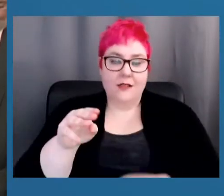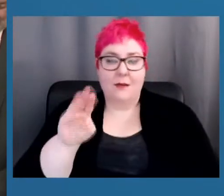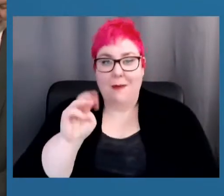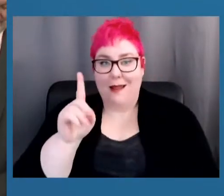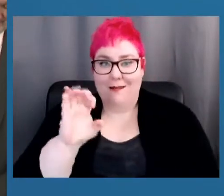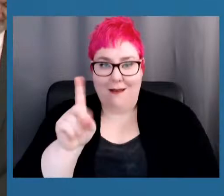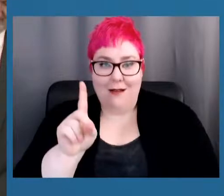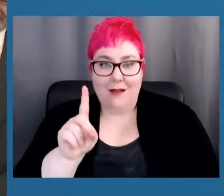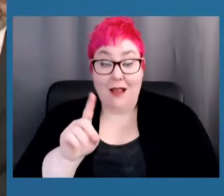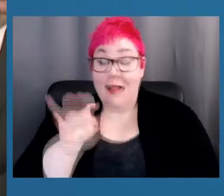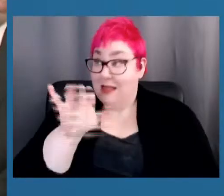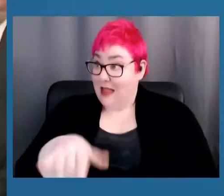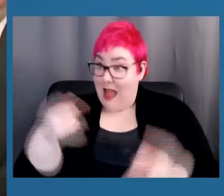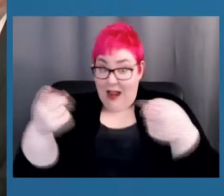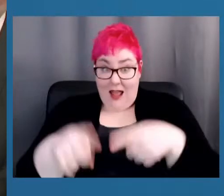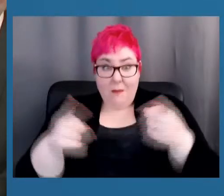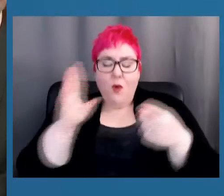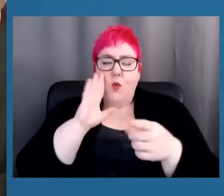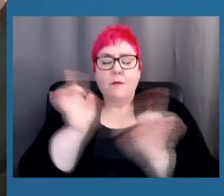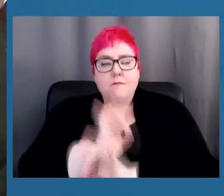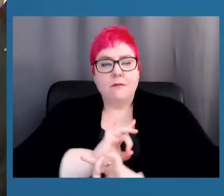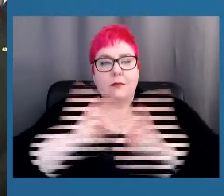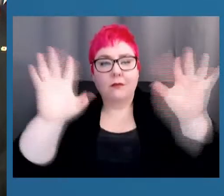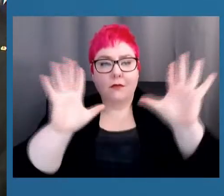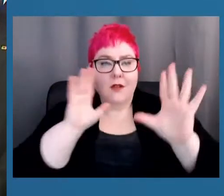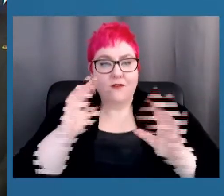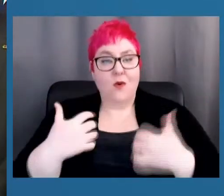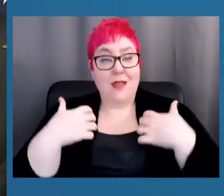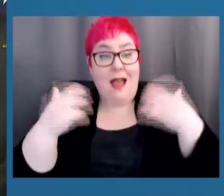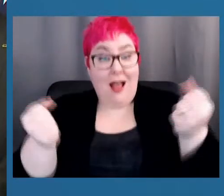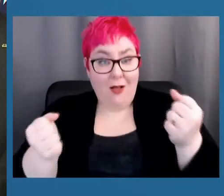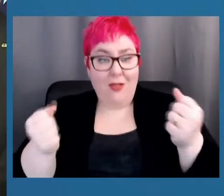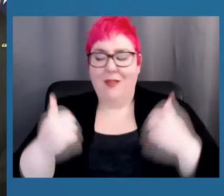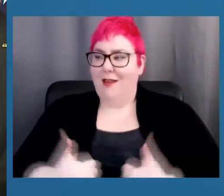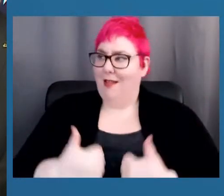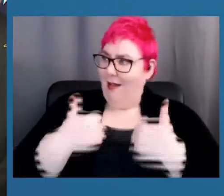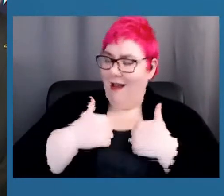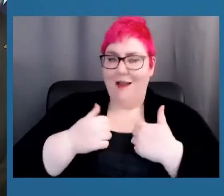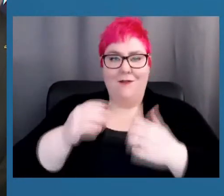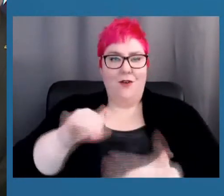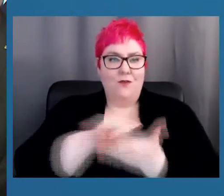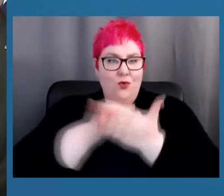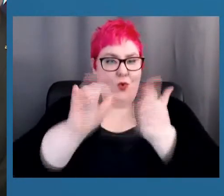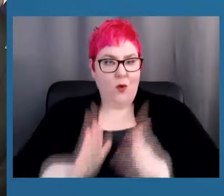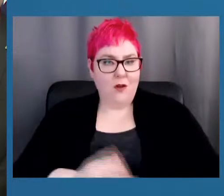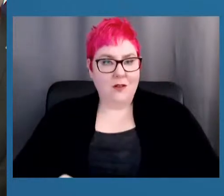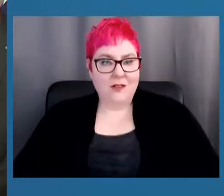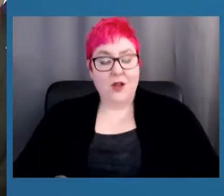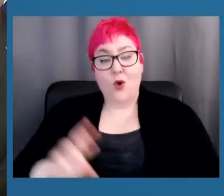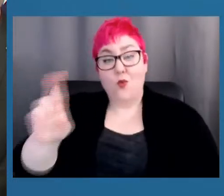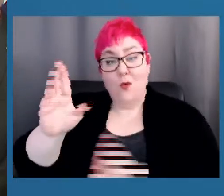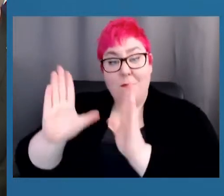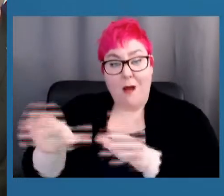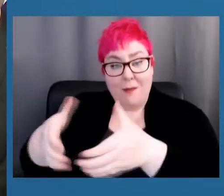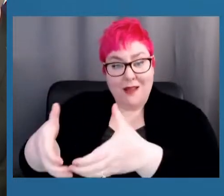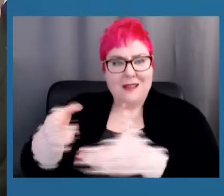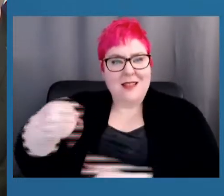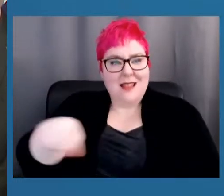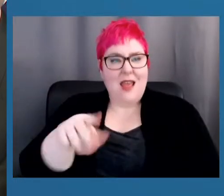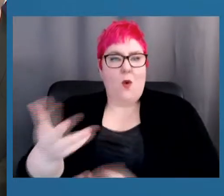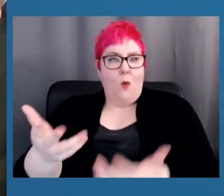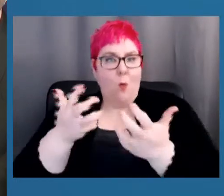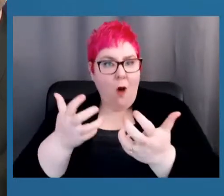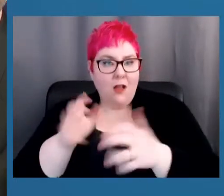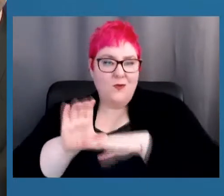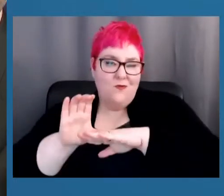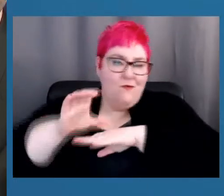be catastrophic for the health and well-being of New Yorkers. The Republicans' efforts would literally force